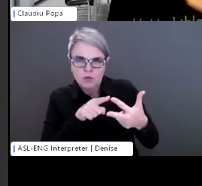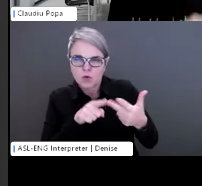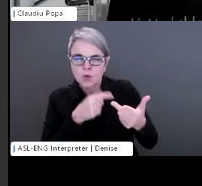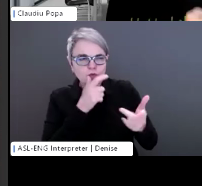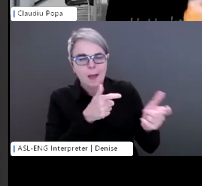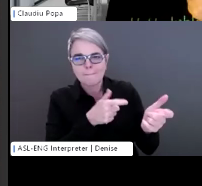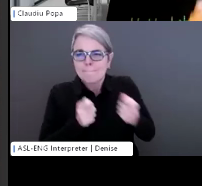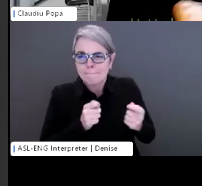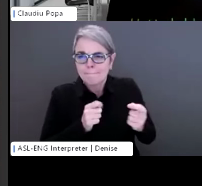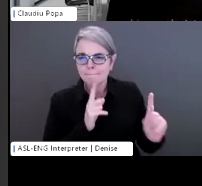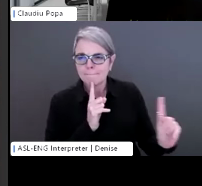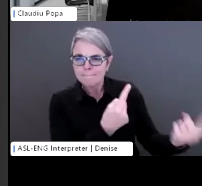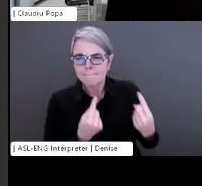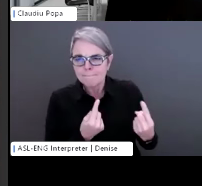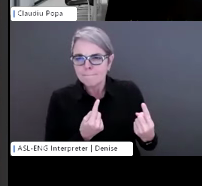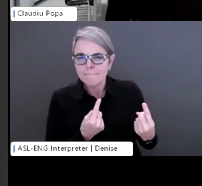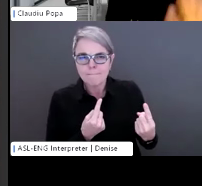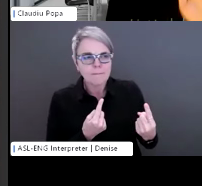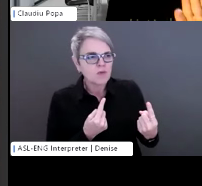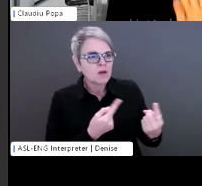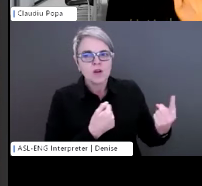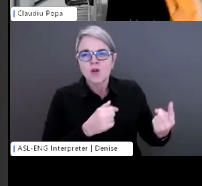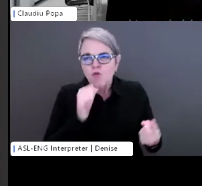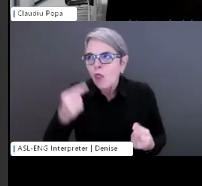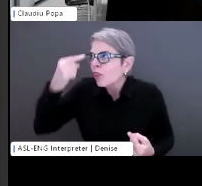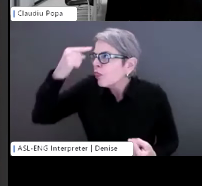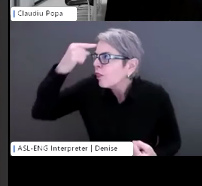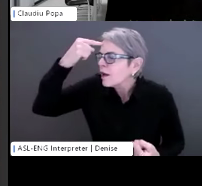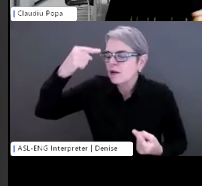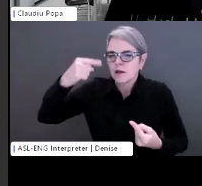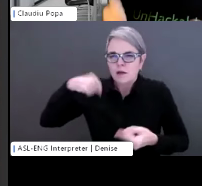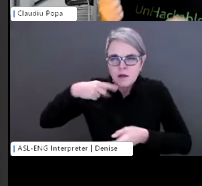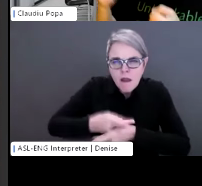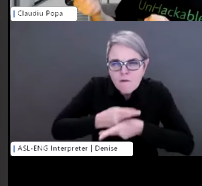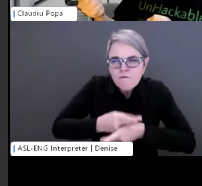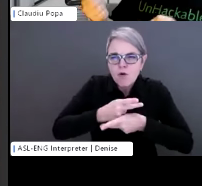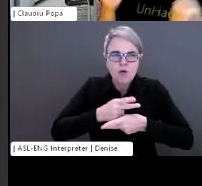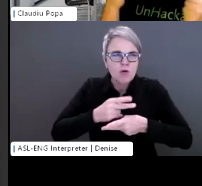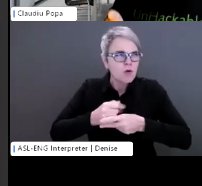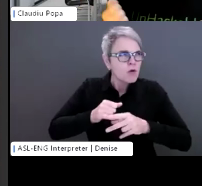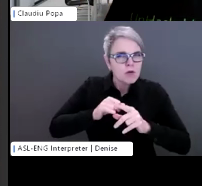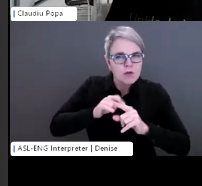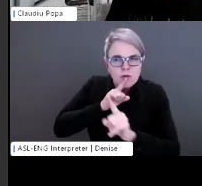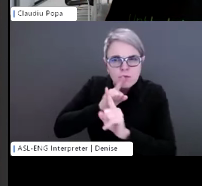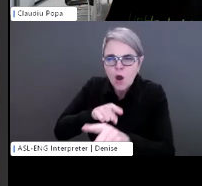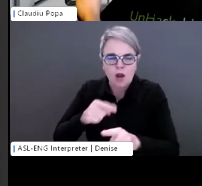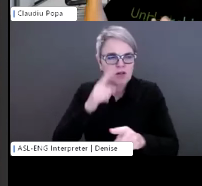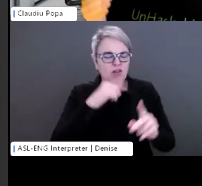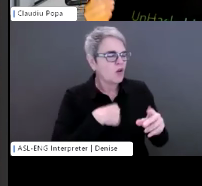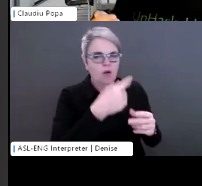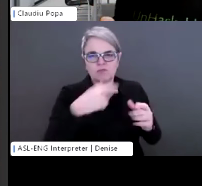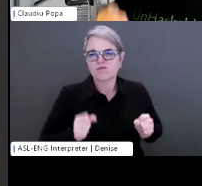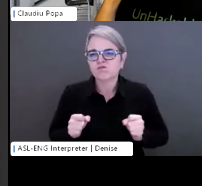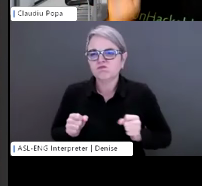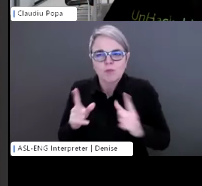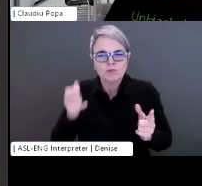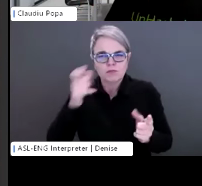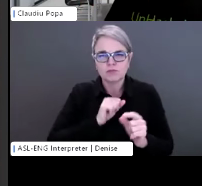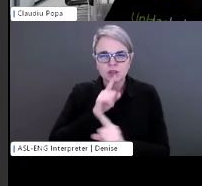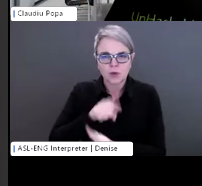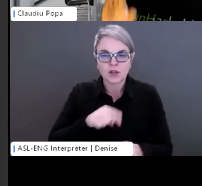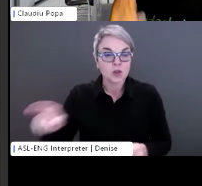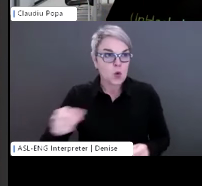as impulsively as possible. So watch for urgency. And so as a criminal, we want to tell people that the sky's falling,